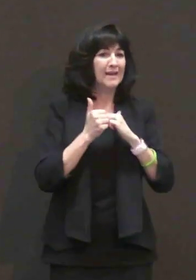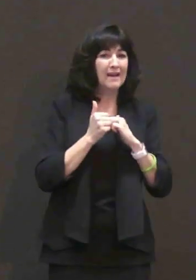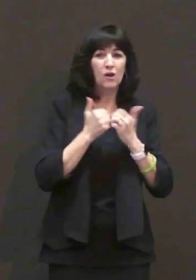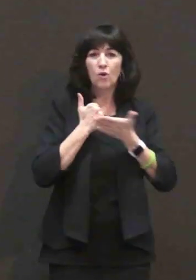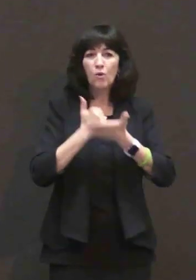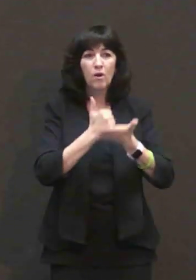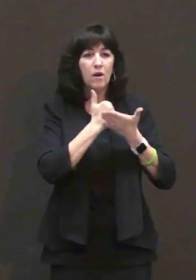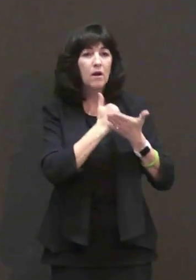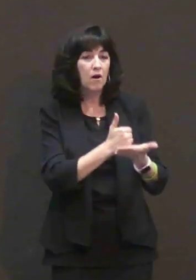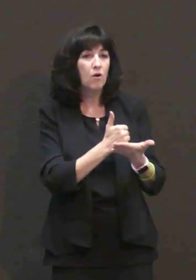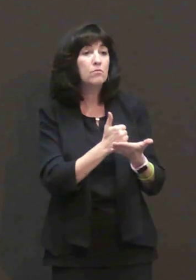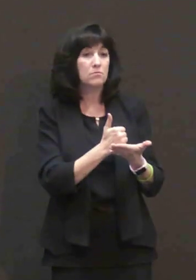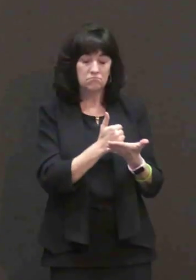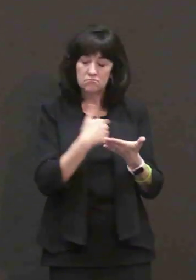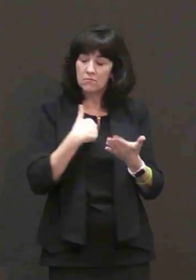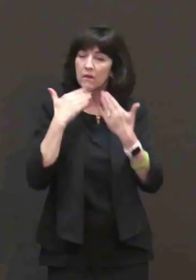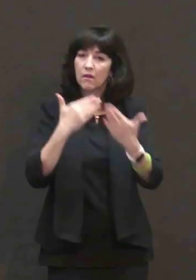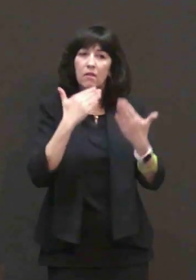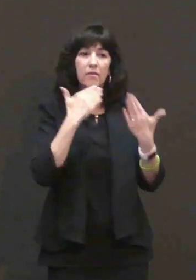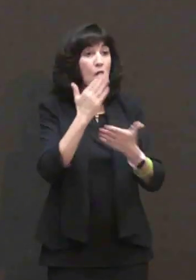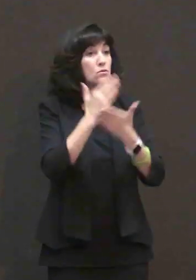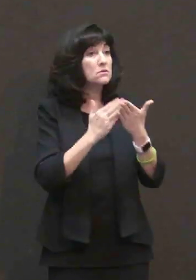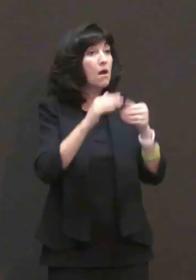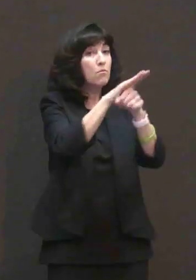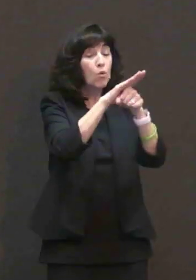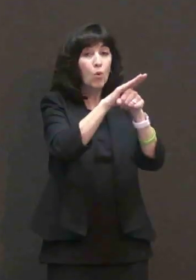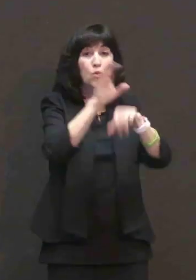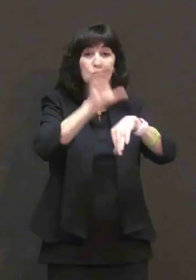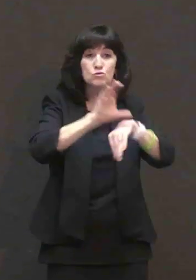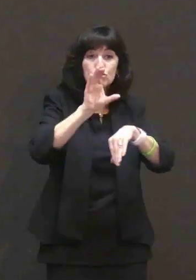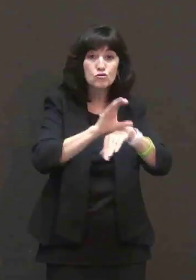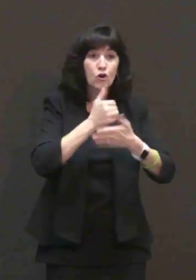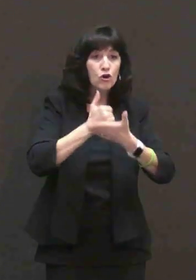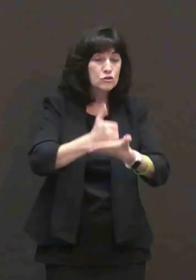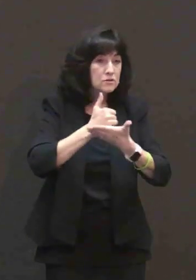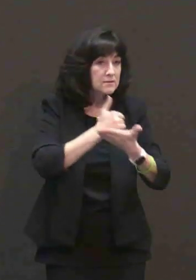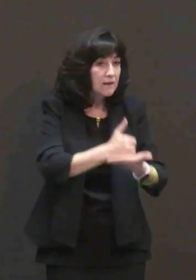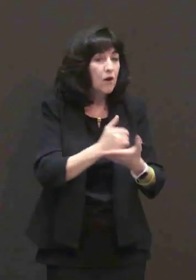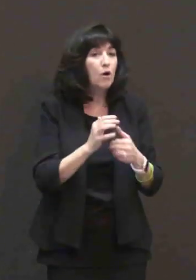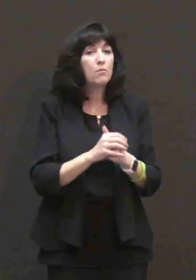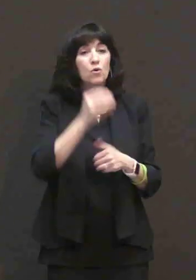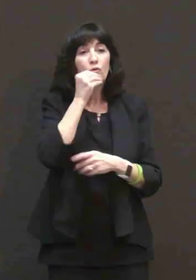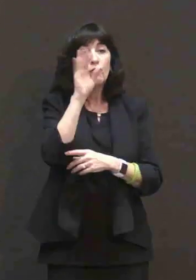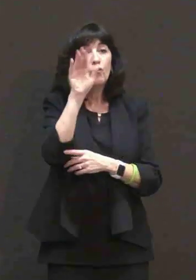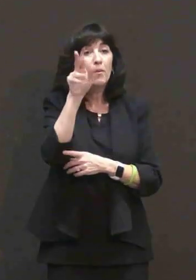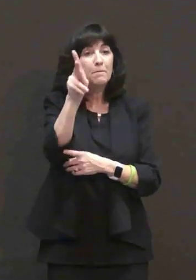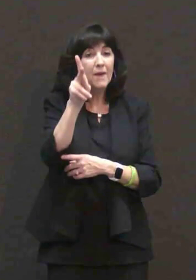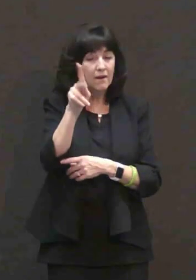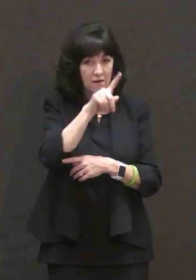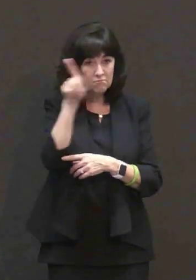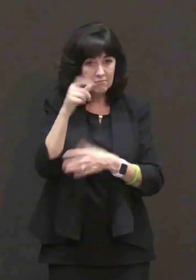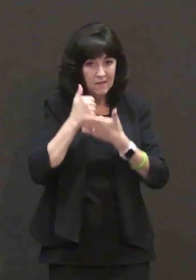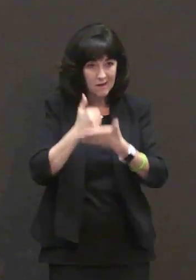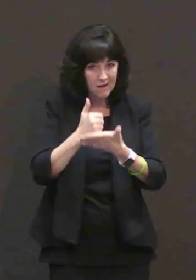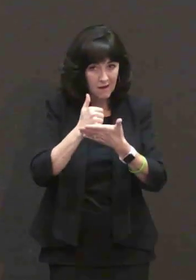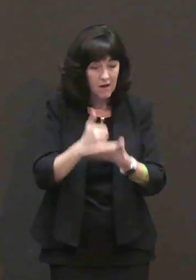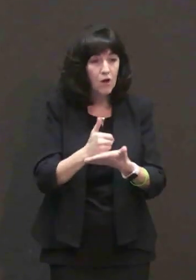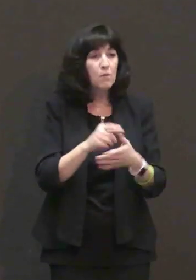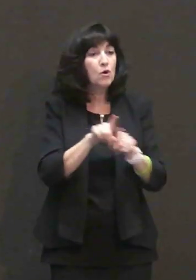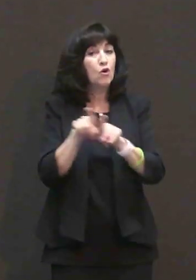it's your local church, whether it's the food bank, the Delaware Community Foundation has set up a COVID fund. I believe they're